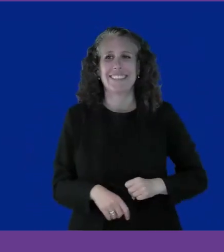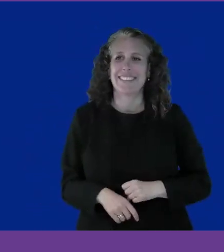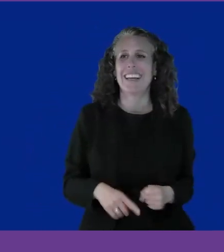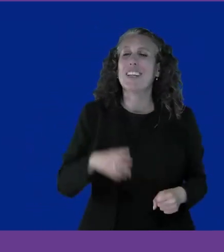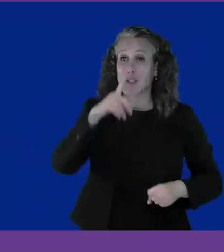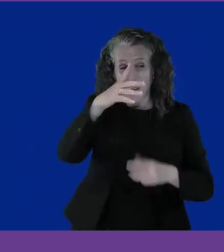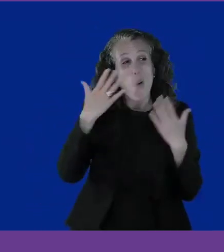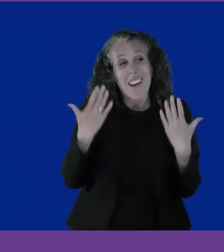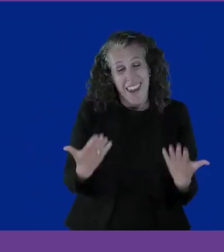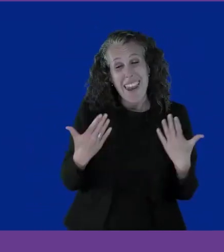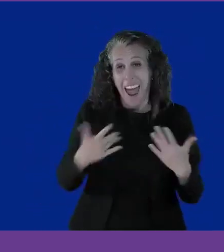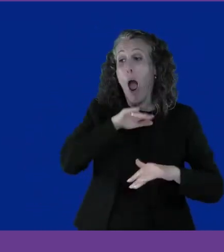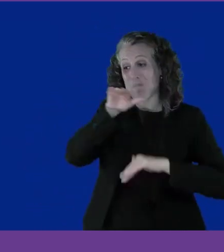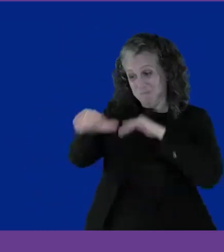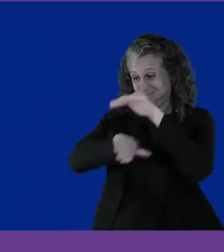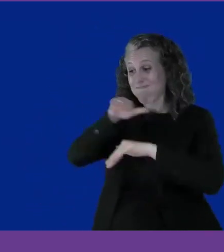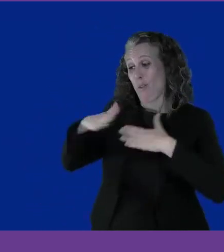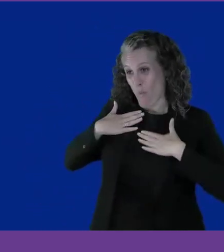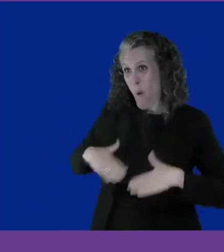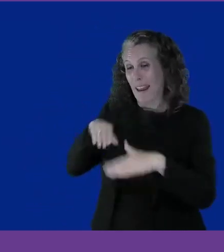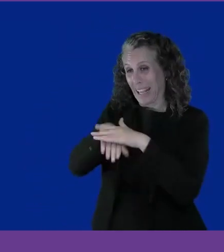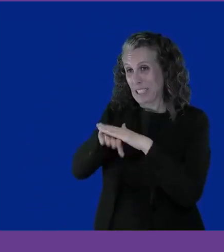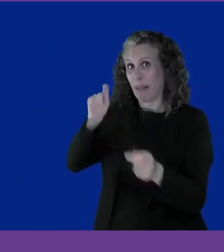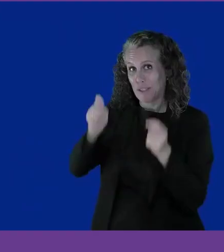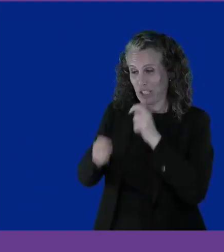they do it now, and we heard that it was